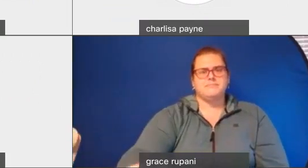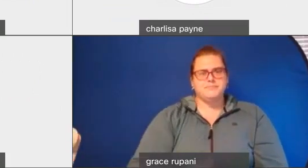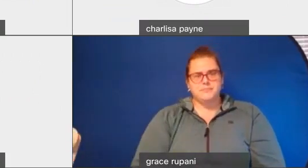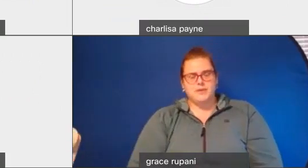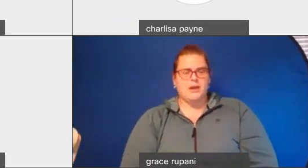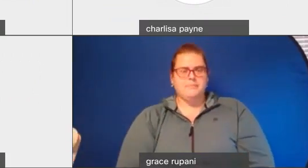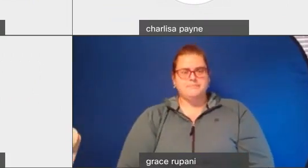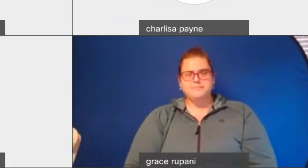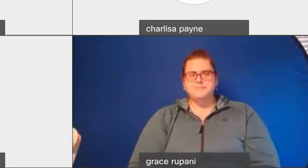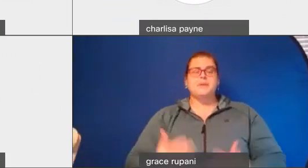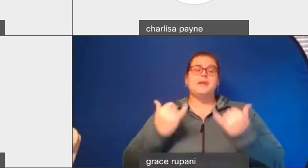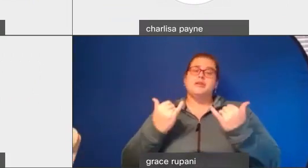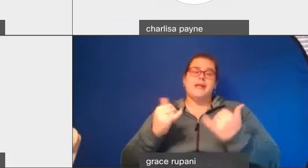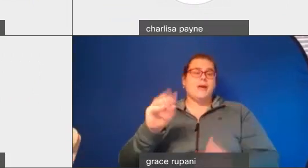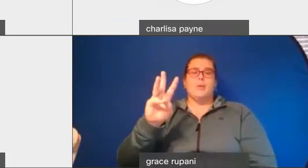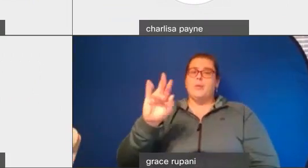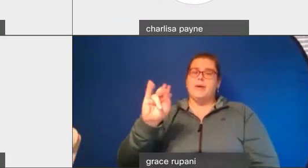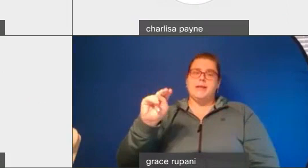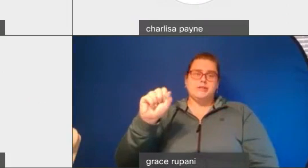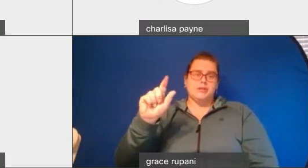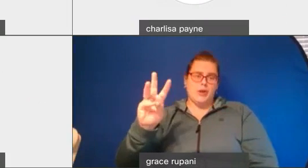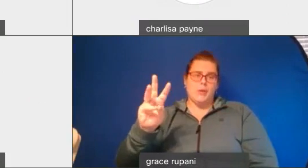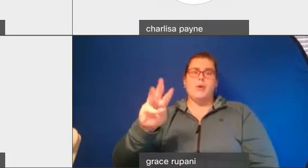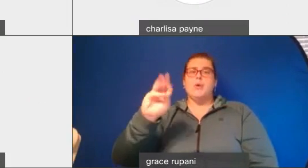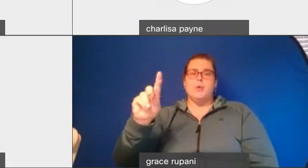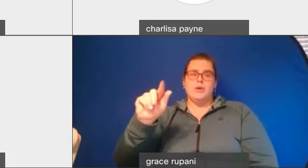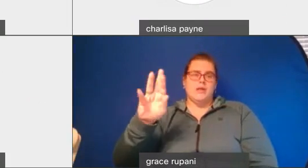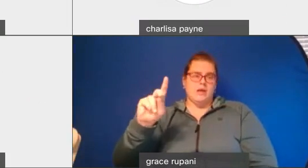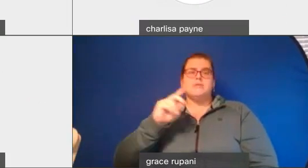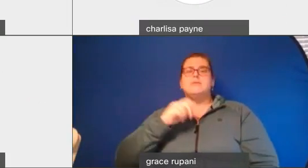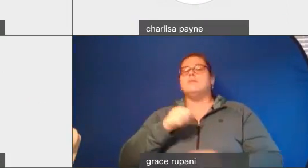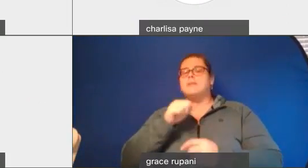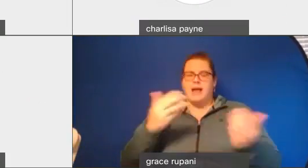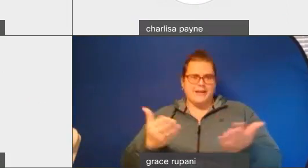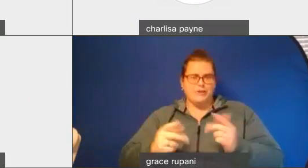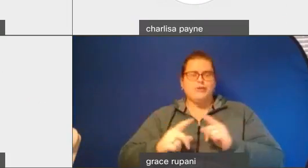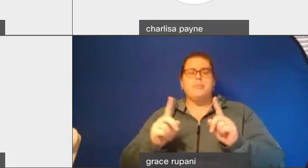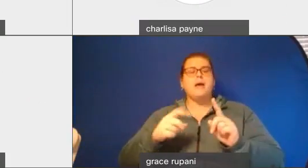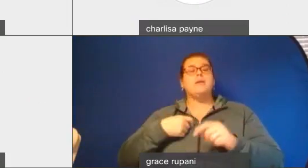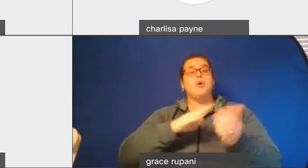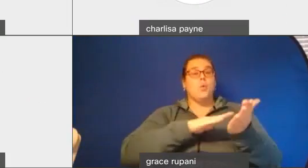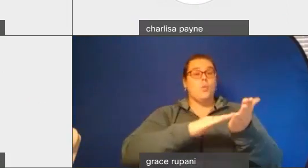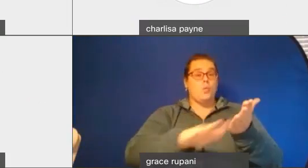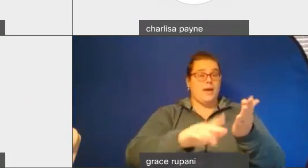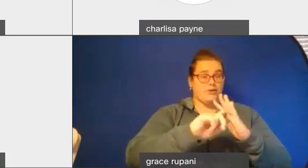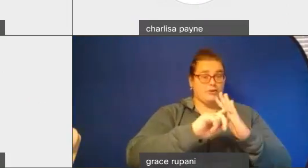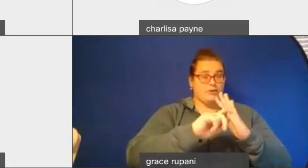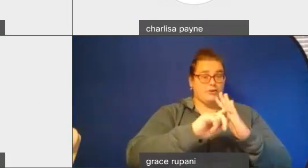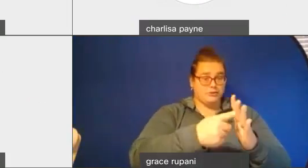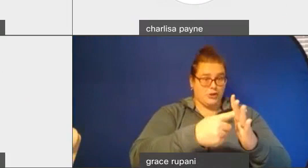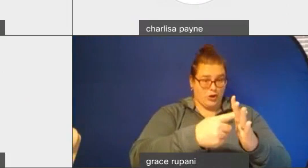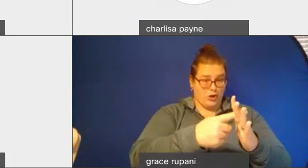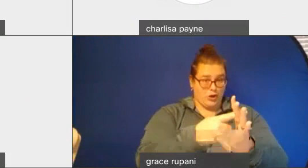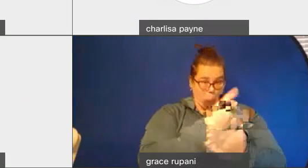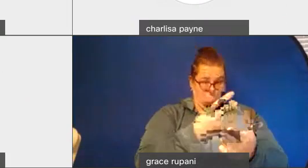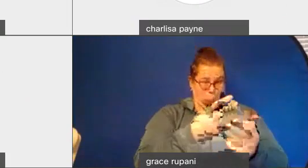Winslow's not here to confirm that, but the new waiver goes into effect in November. And so we will make sure that the service